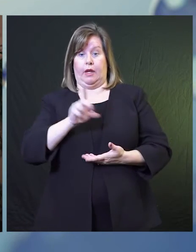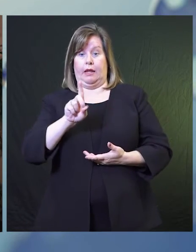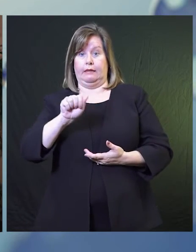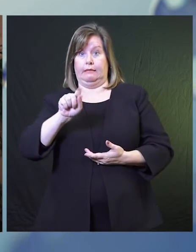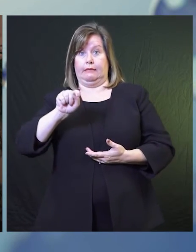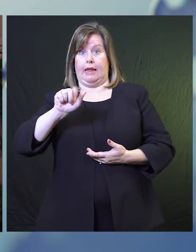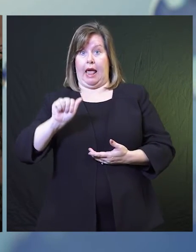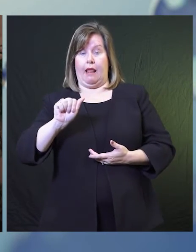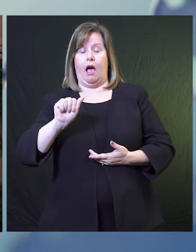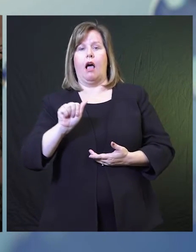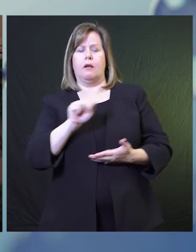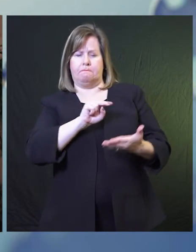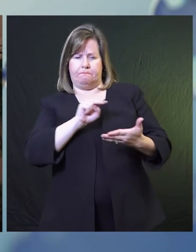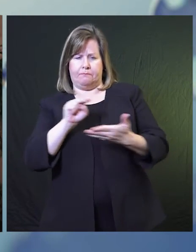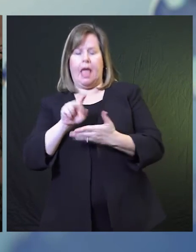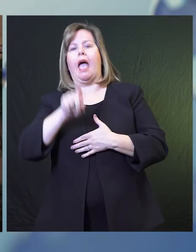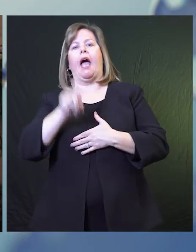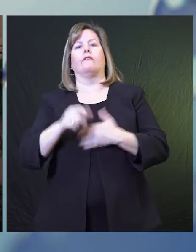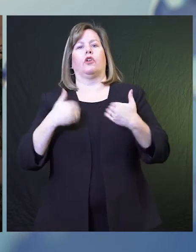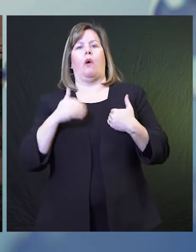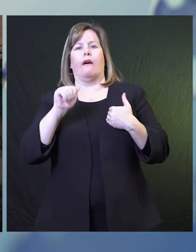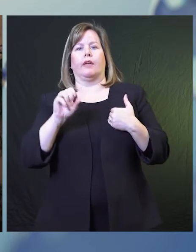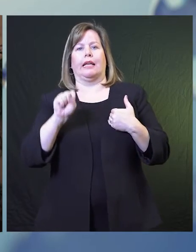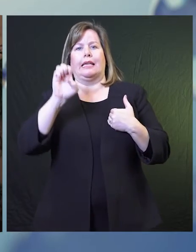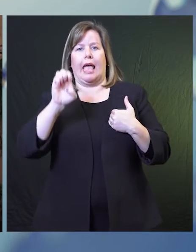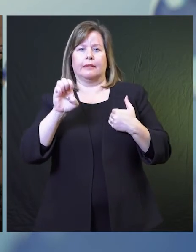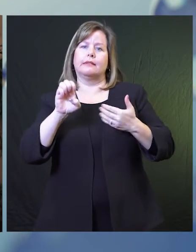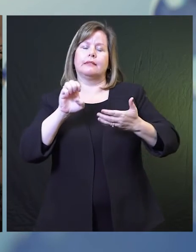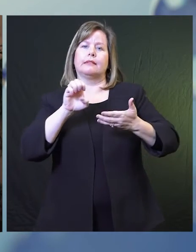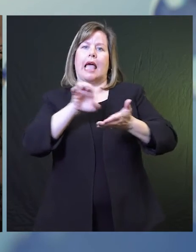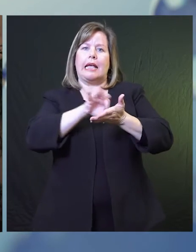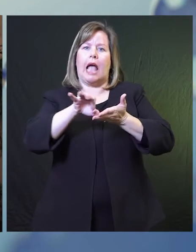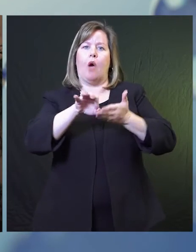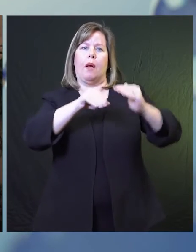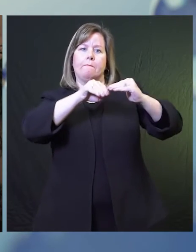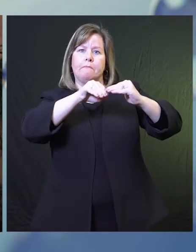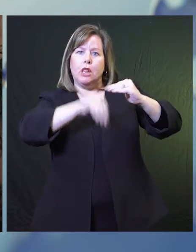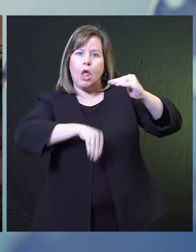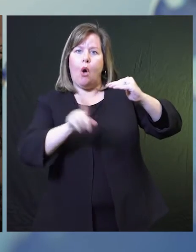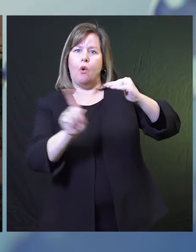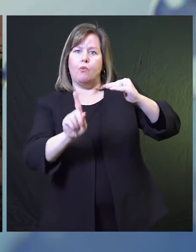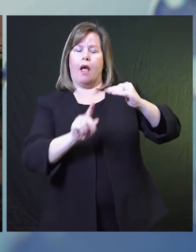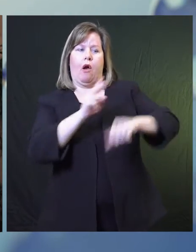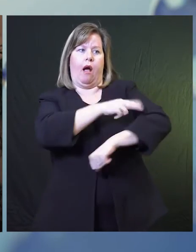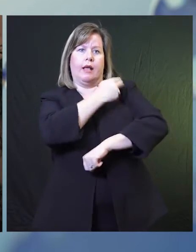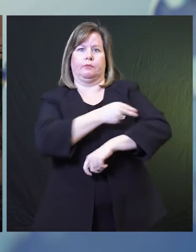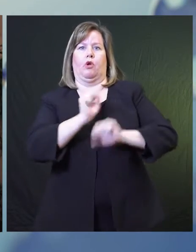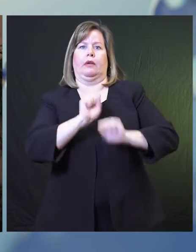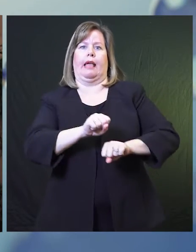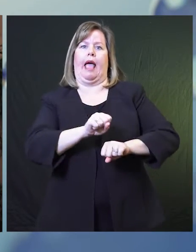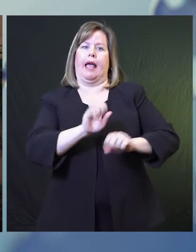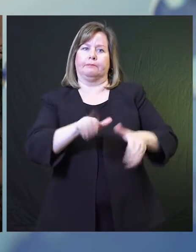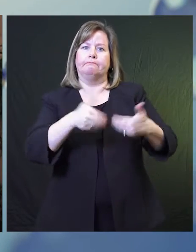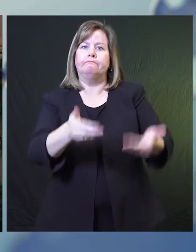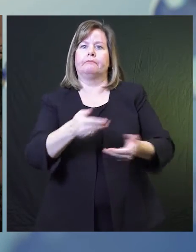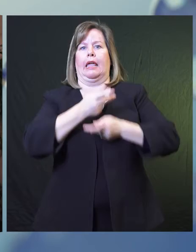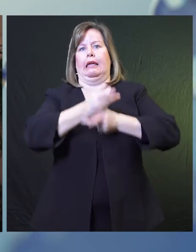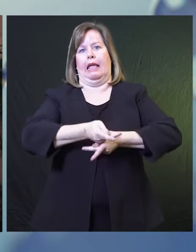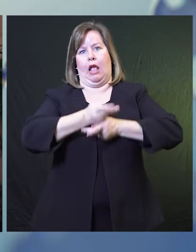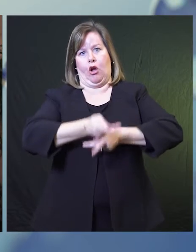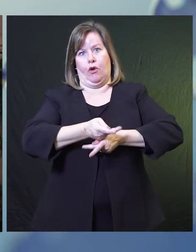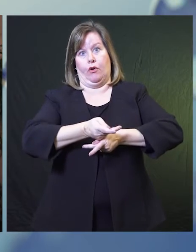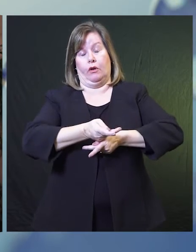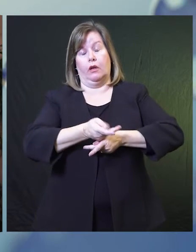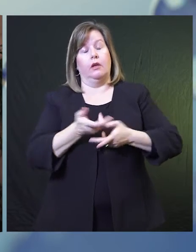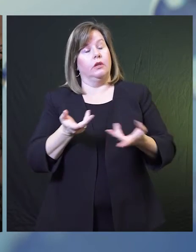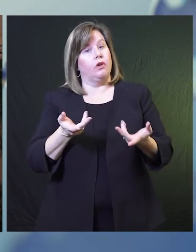the case count below within the capacity of the hospitals to provide care. And I know that regardless